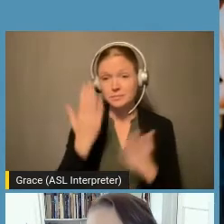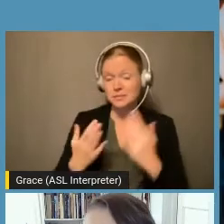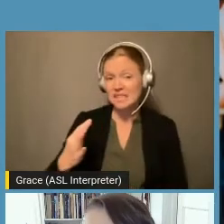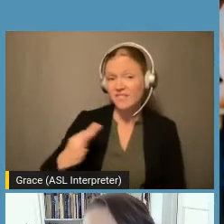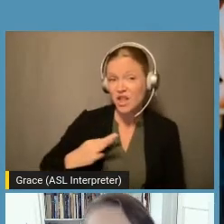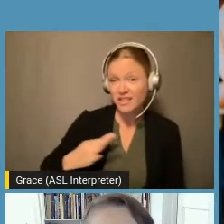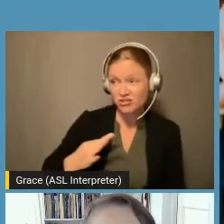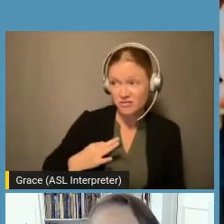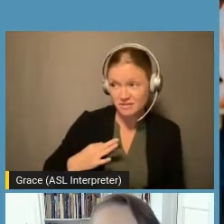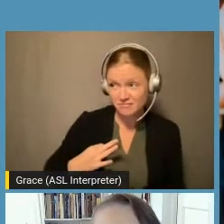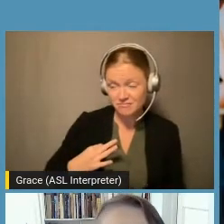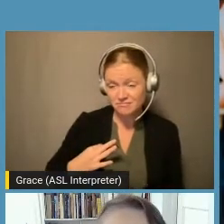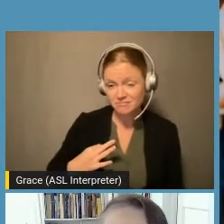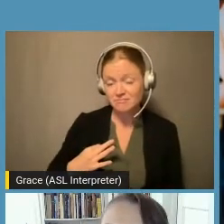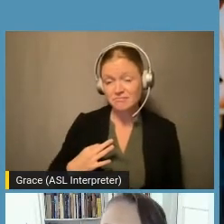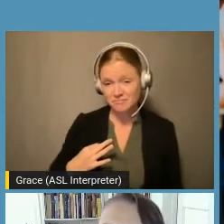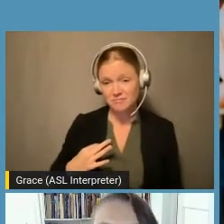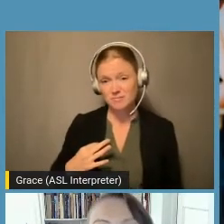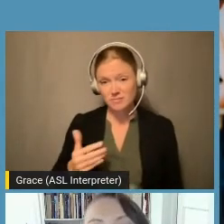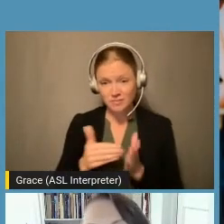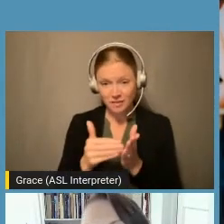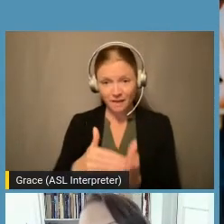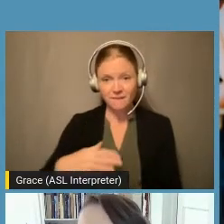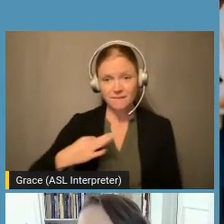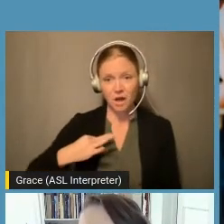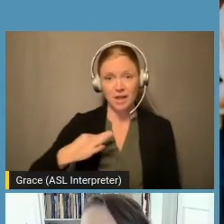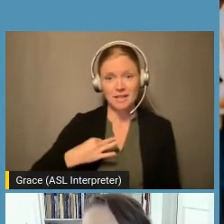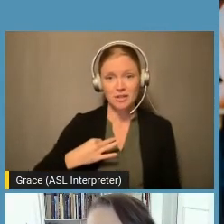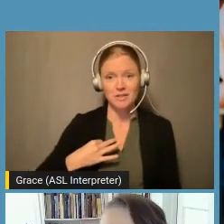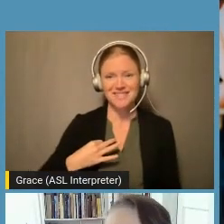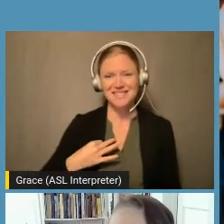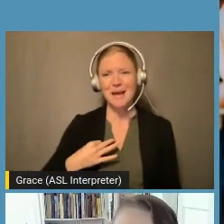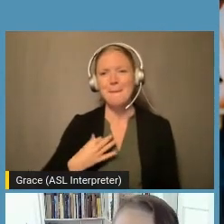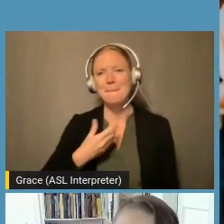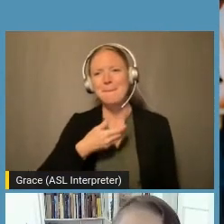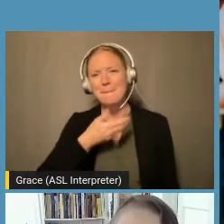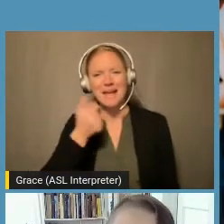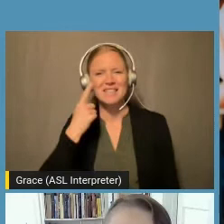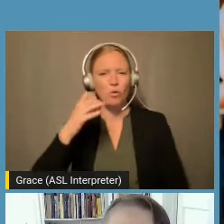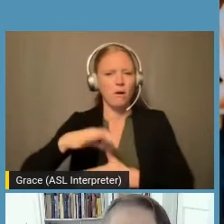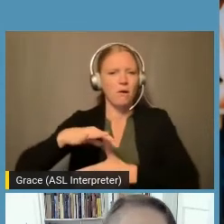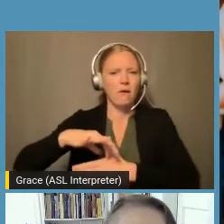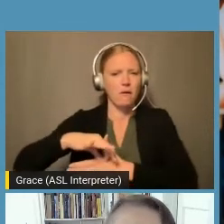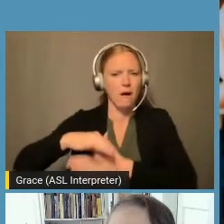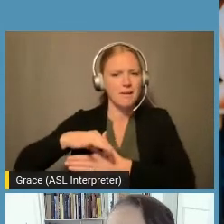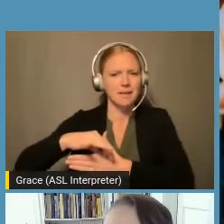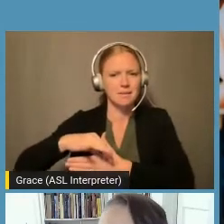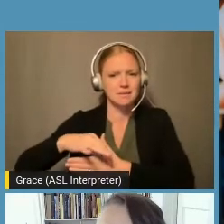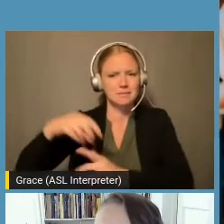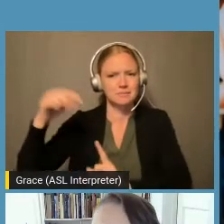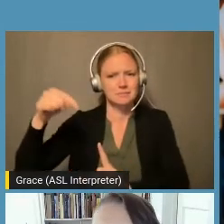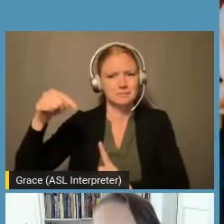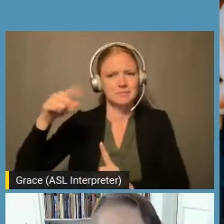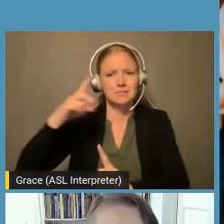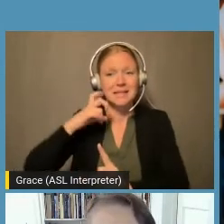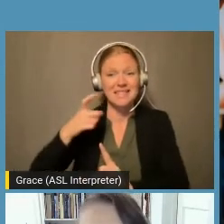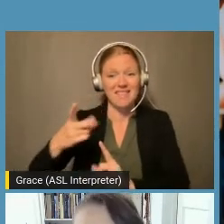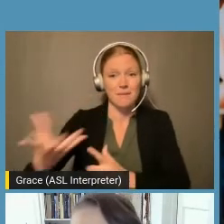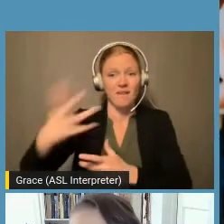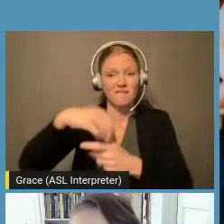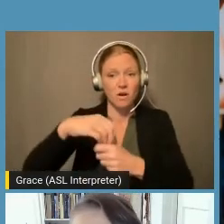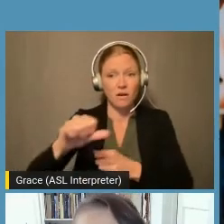volunteers, and often volunteers are best suited to help with content because they've been involved